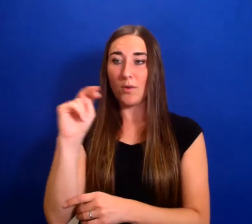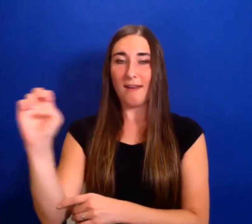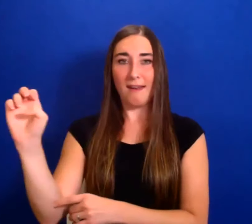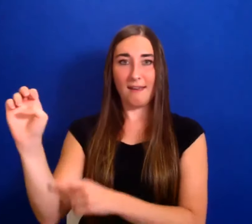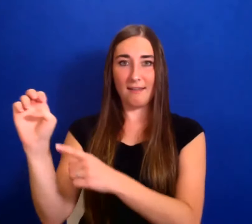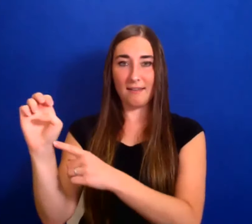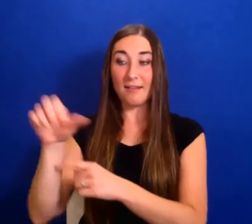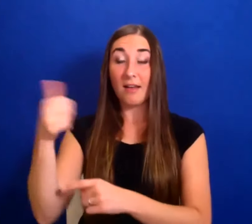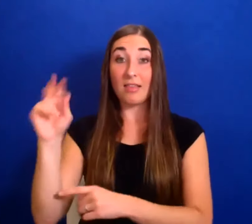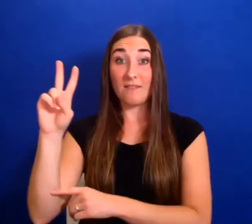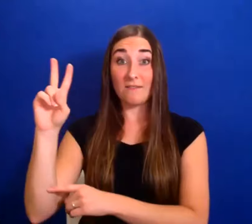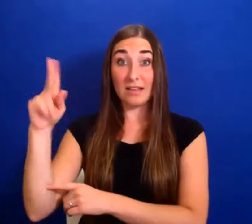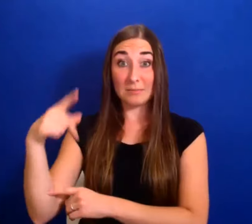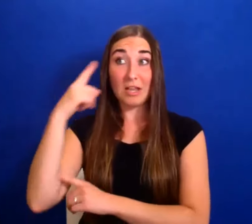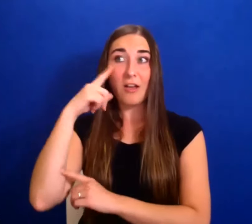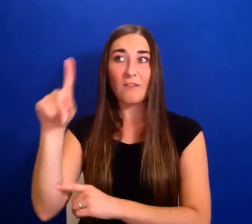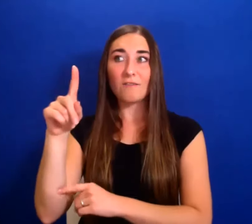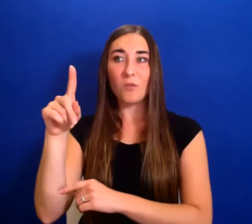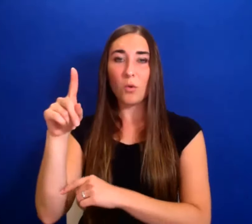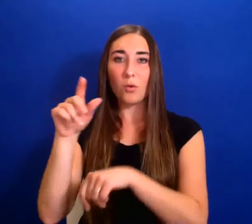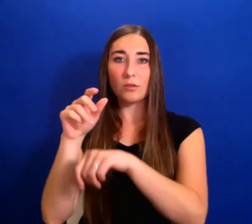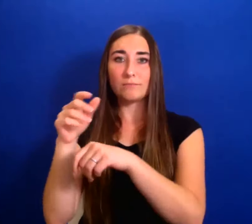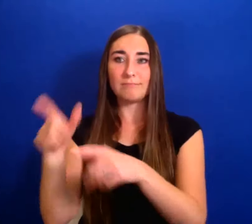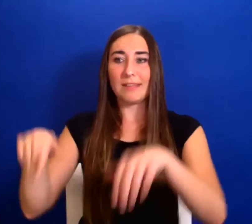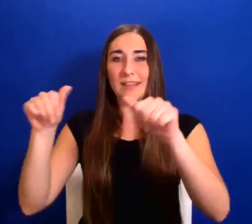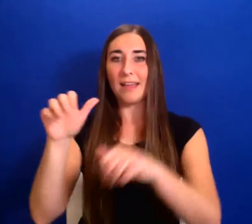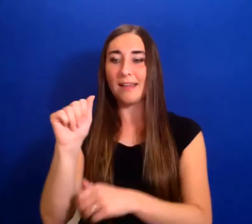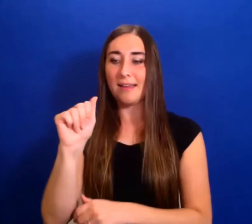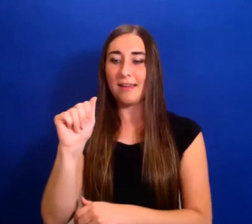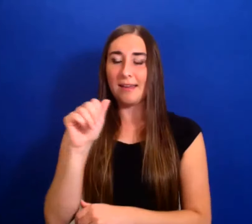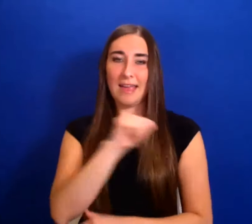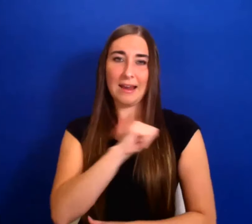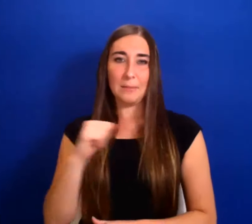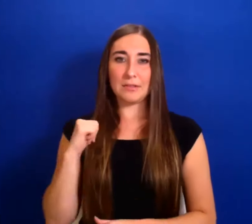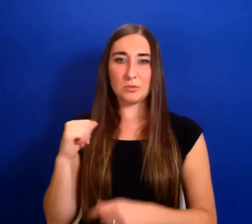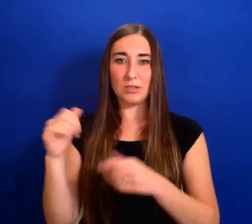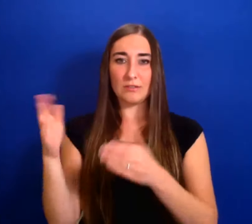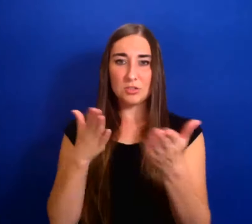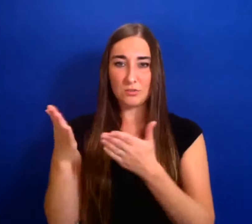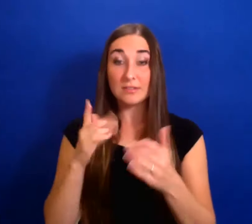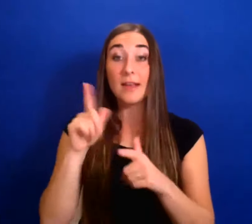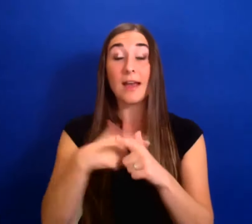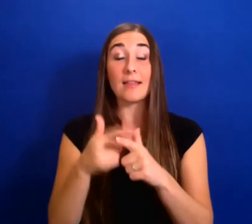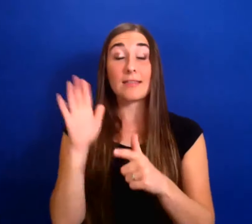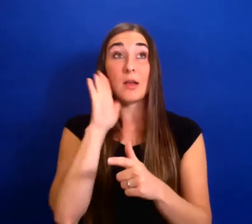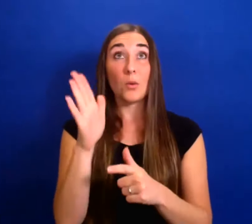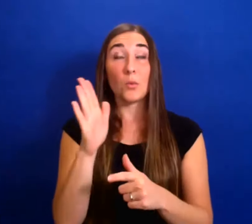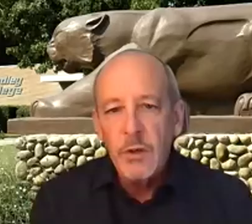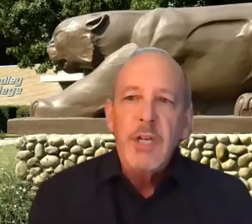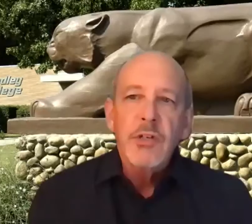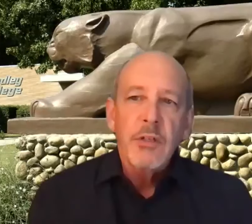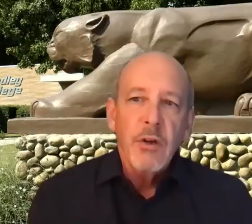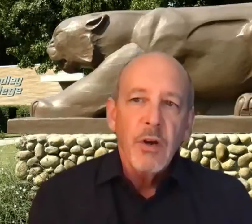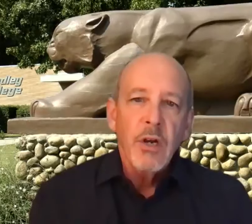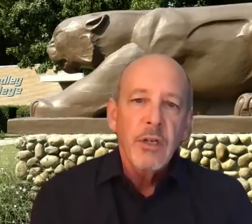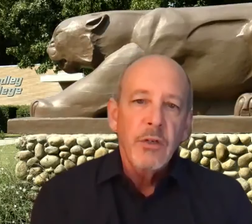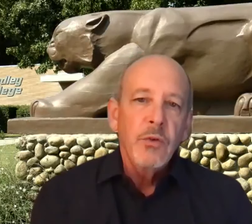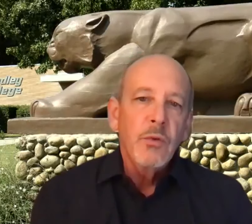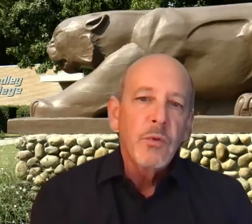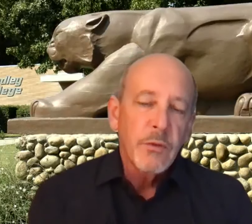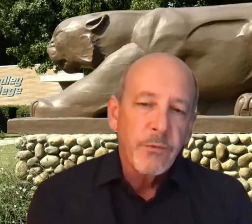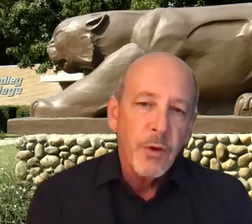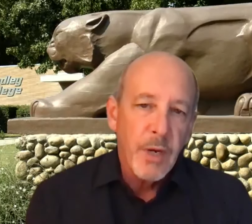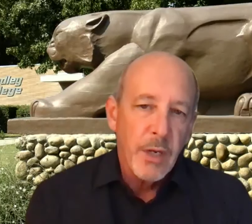our Vice President of Administrative Services, Melanie Heifel. And then we're going to go through a presentation on